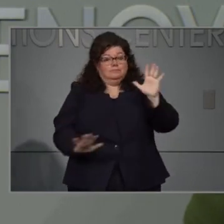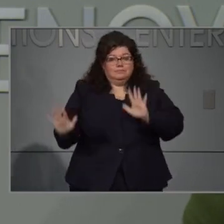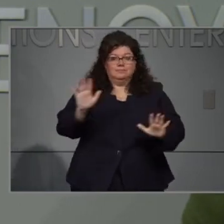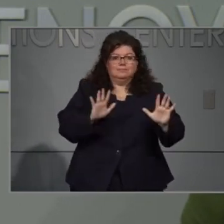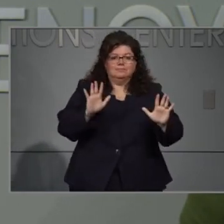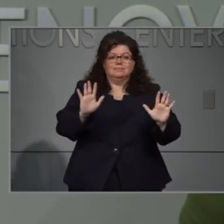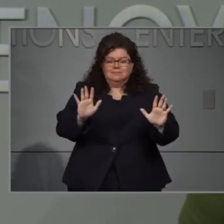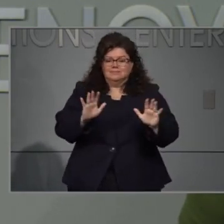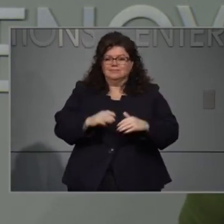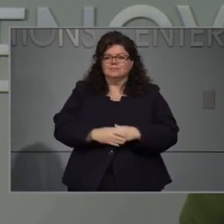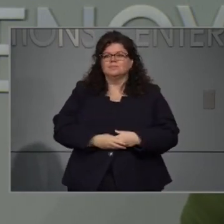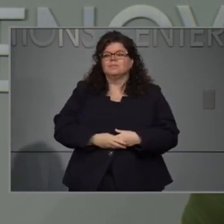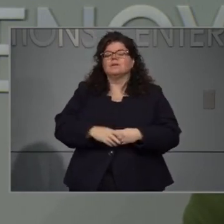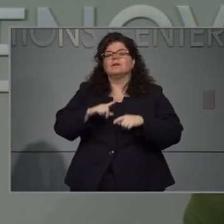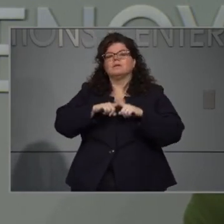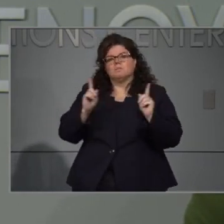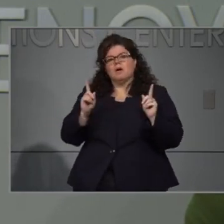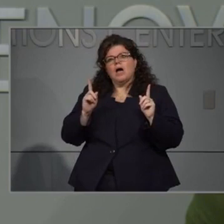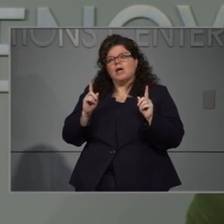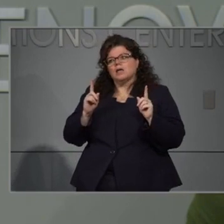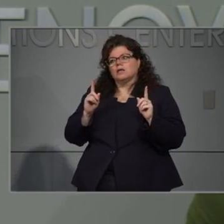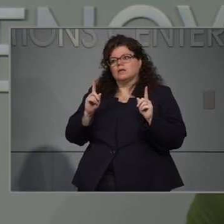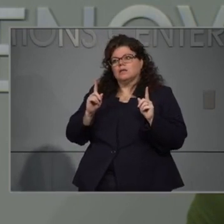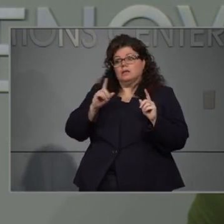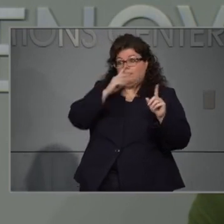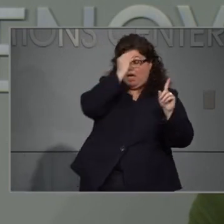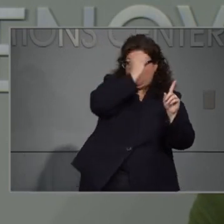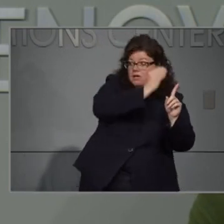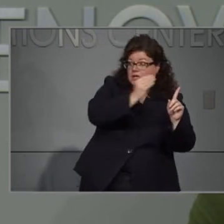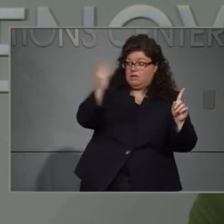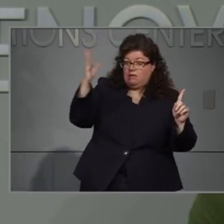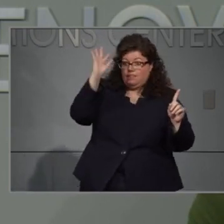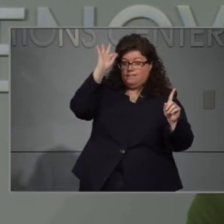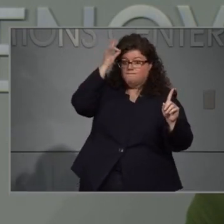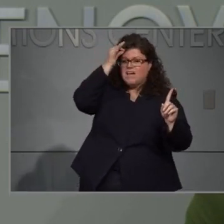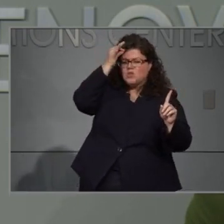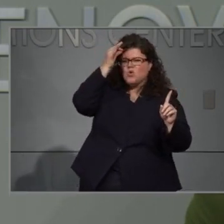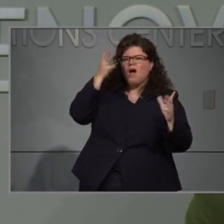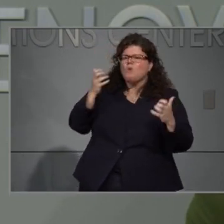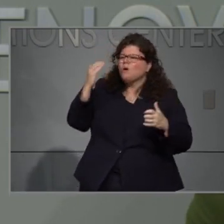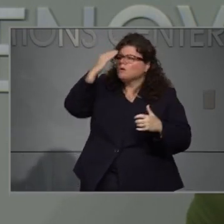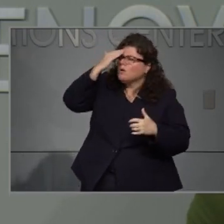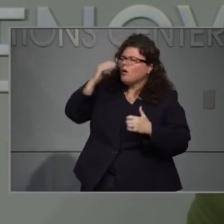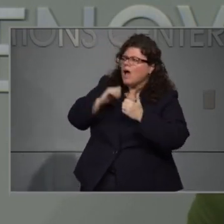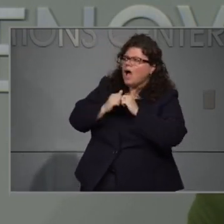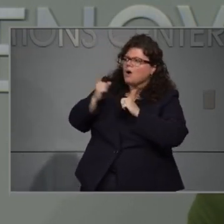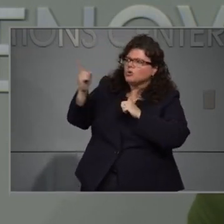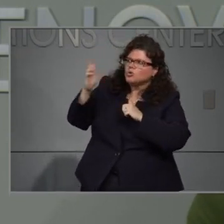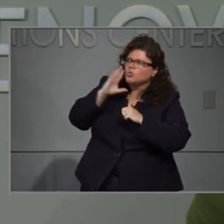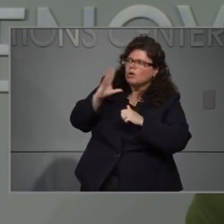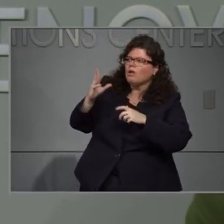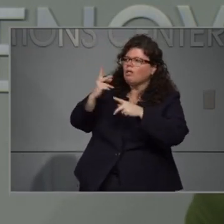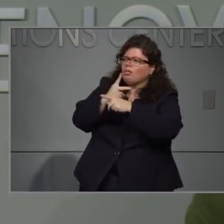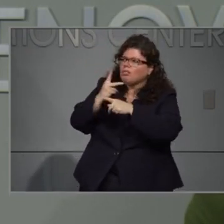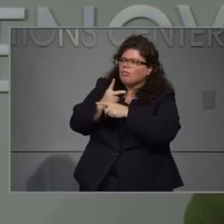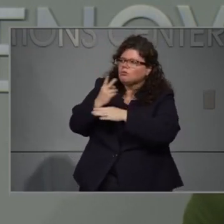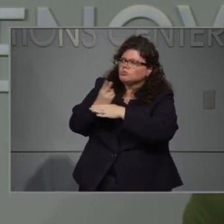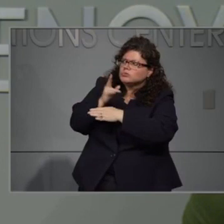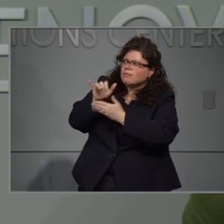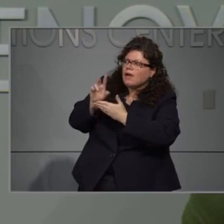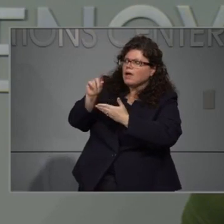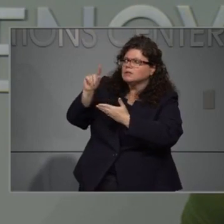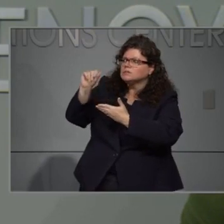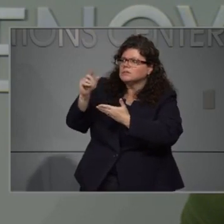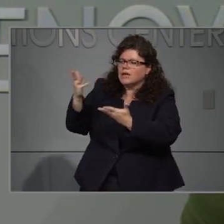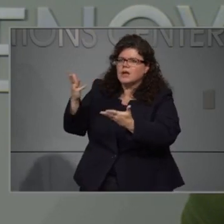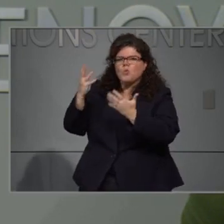federal government, what visibility will come back, and how will they be using that data to give all of us the visibility that I know folks